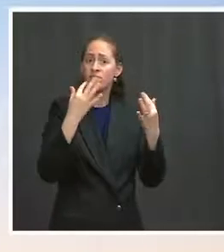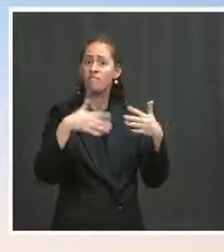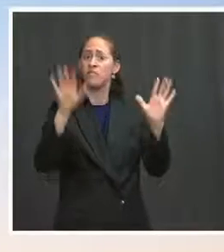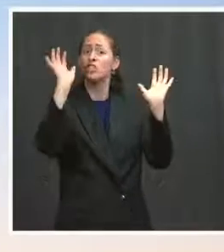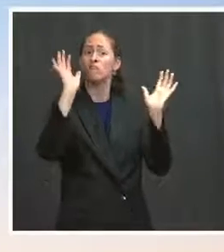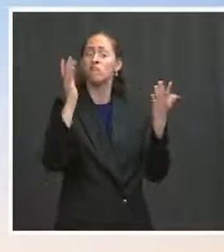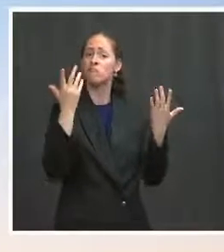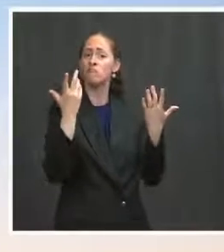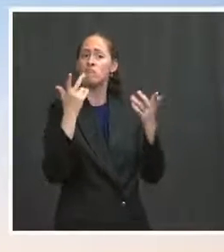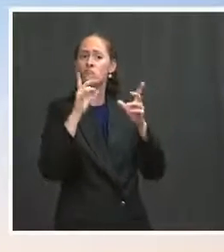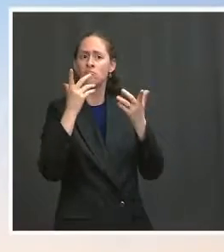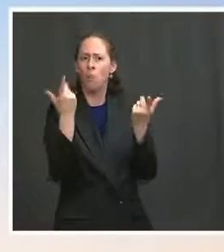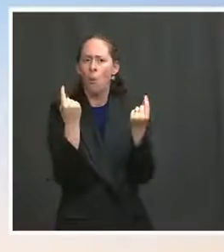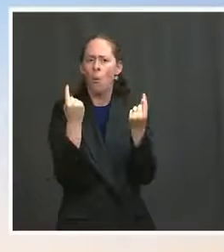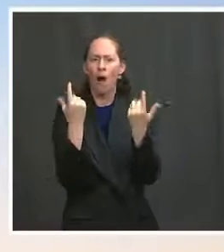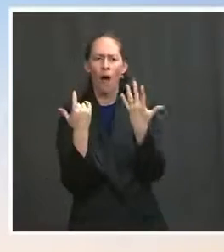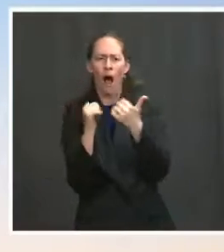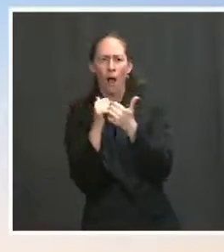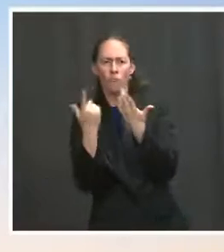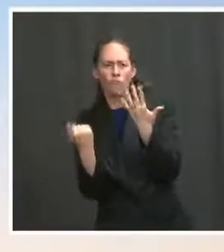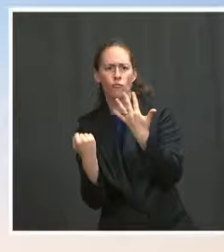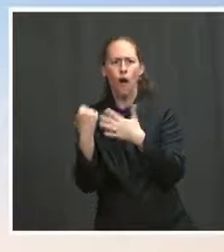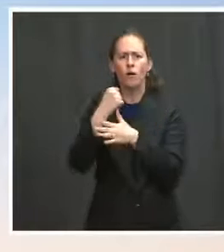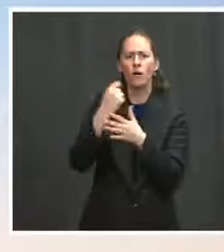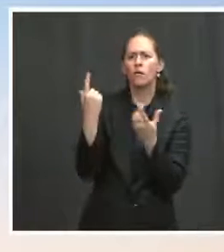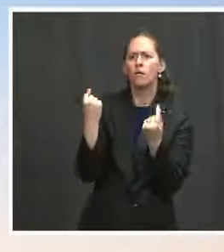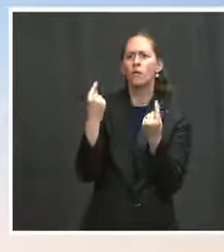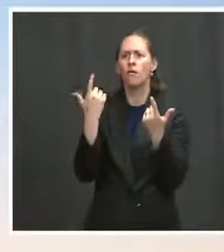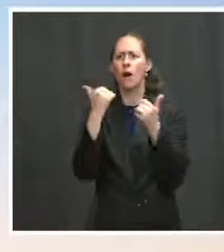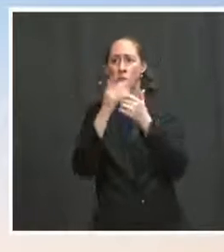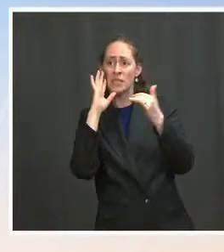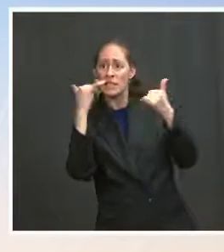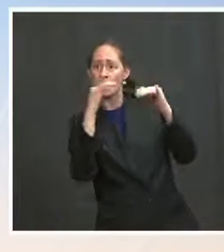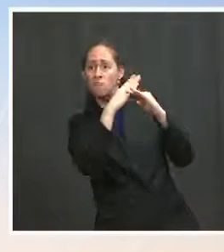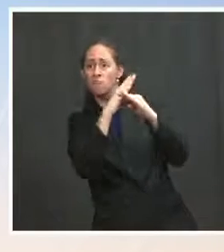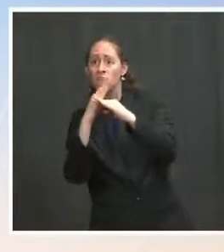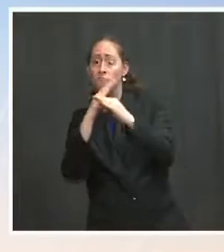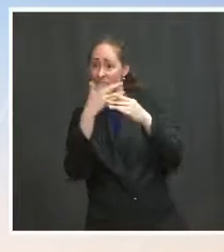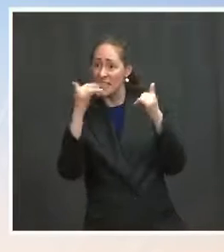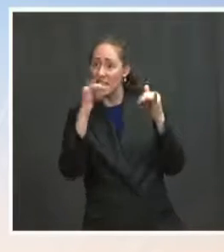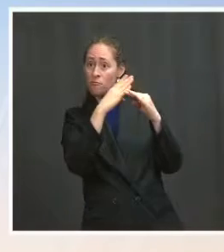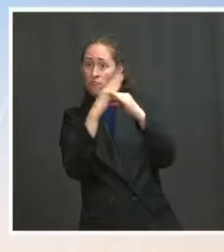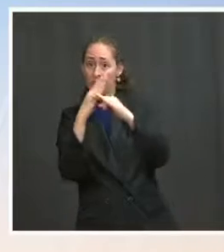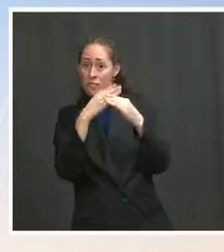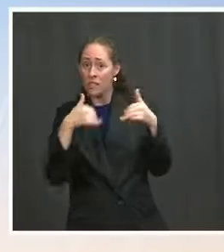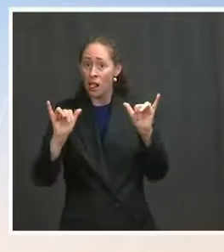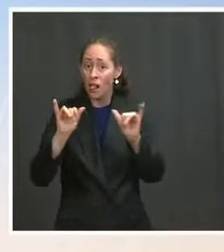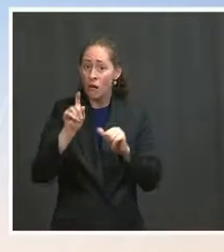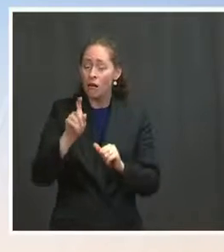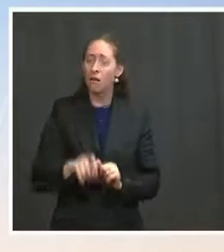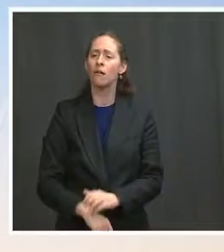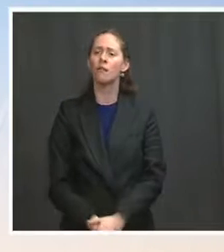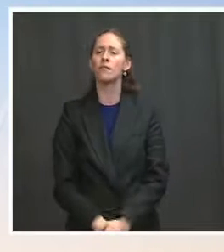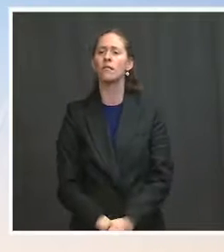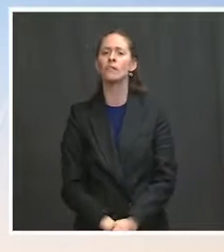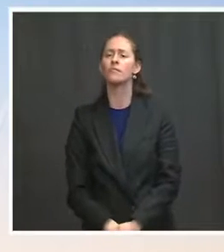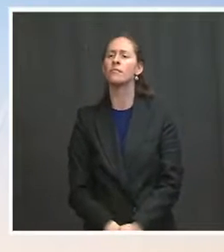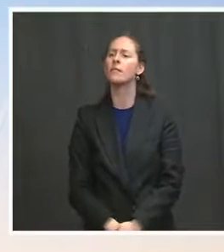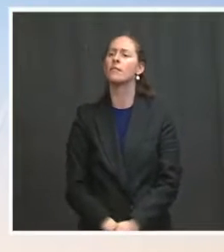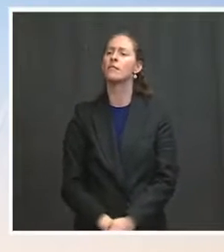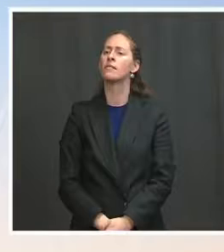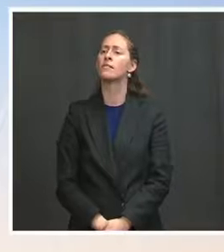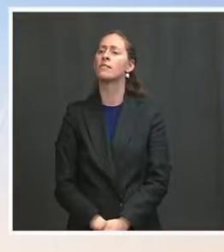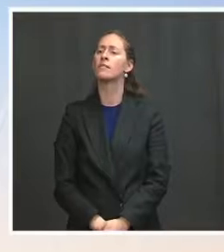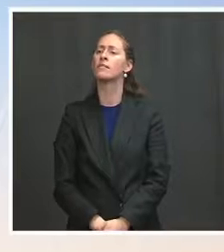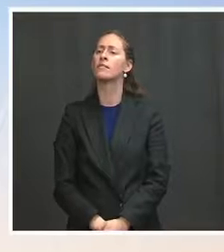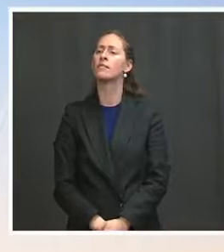prioritizing restoring the asylum system? Well, first I would say on the second part that of course we want to restore the asylum system and we want to